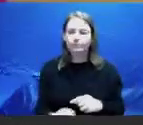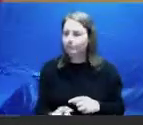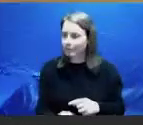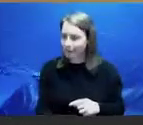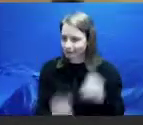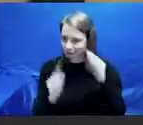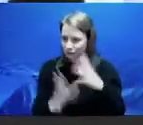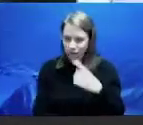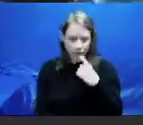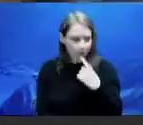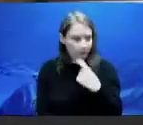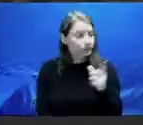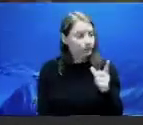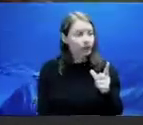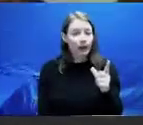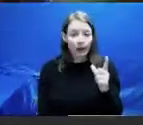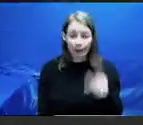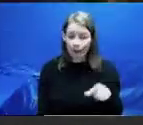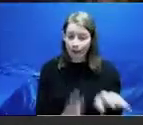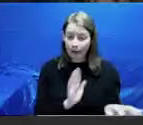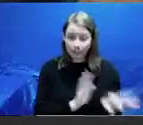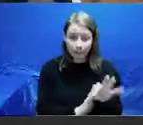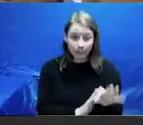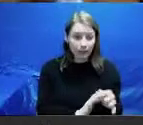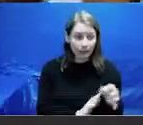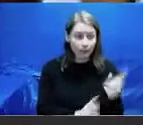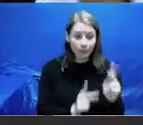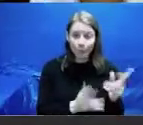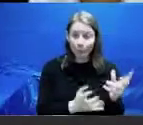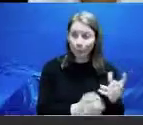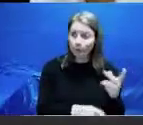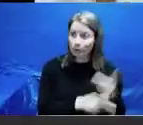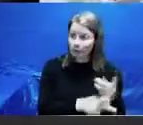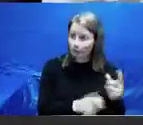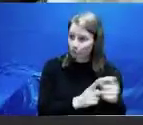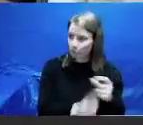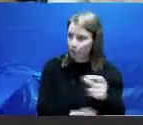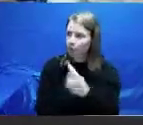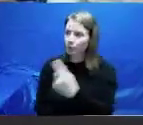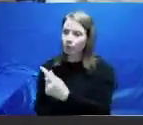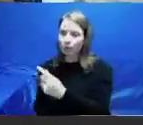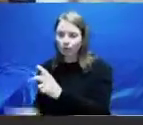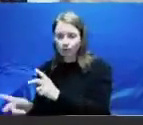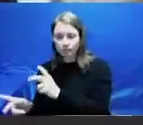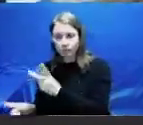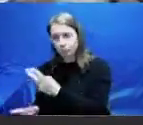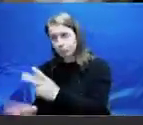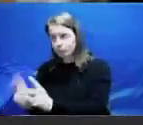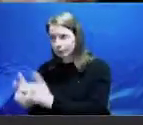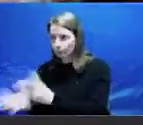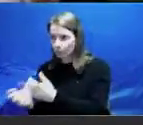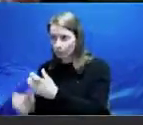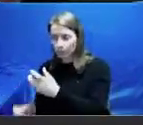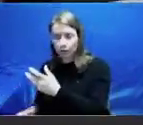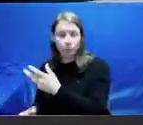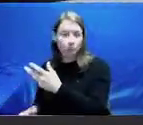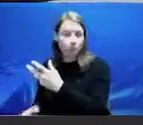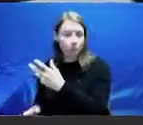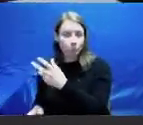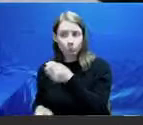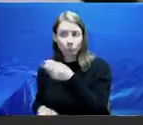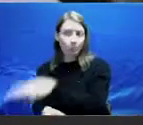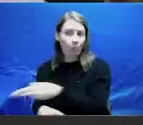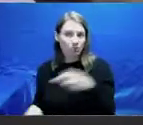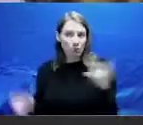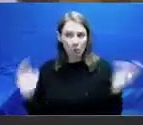keep the word, 1 or 2 people that wanted to junk the word. So the second word is colonists. 1 keep, 2 junk, 3 cloud. So the first